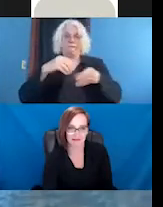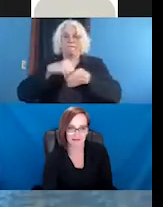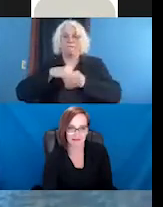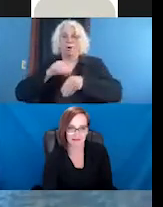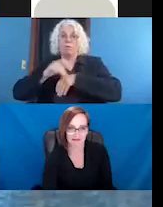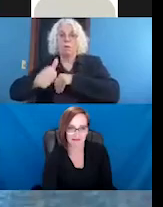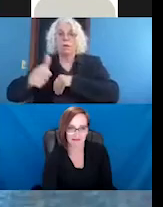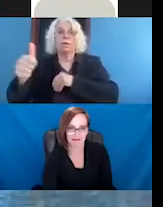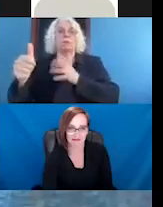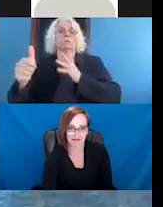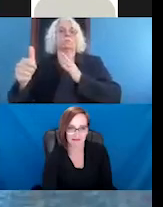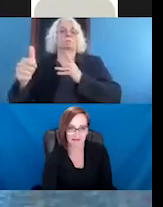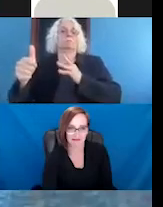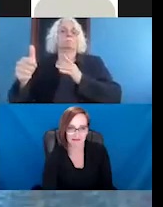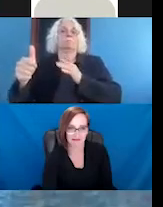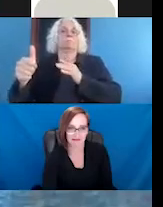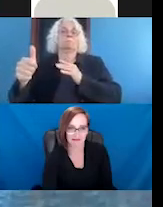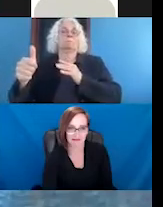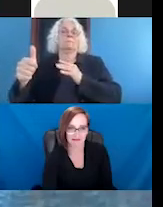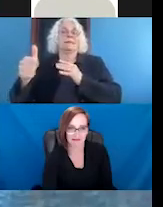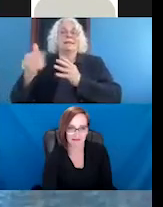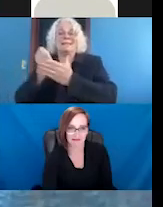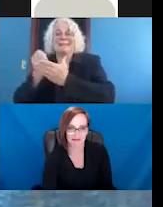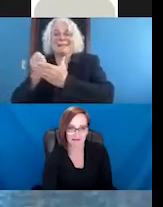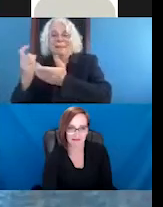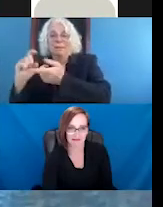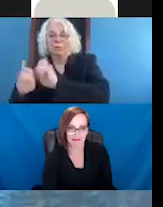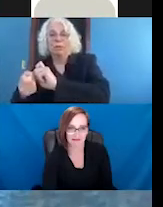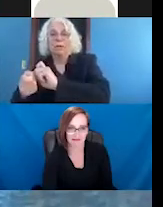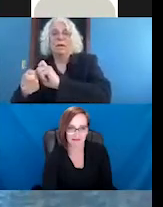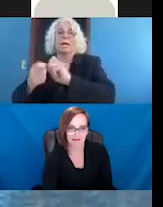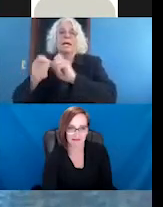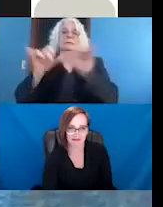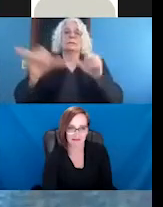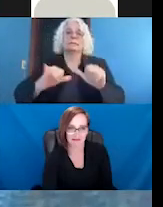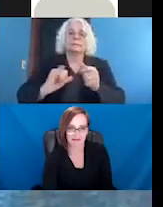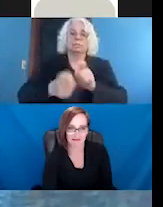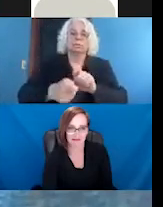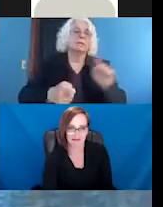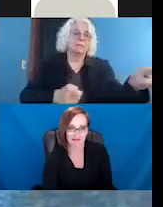transforming our economy and our system. They need to be a part of the solution.